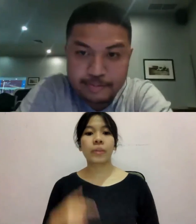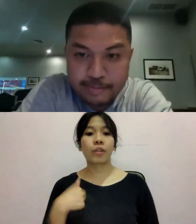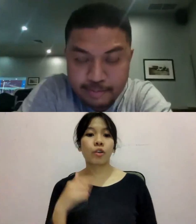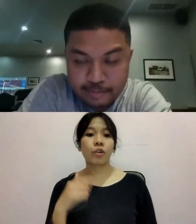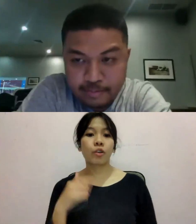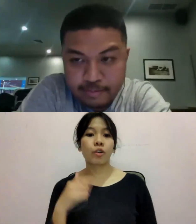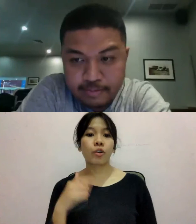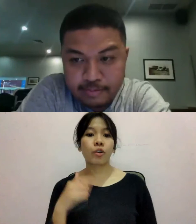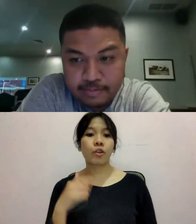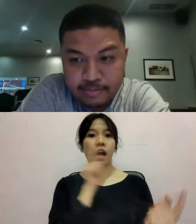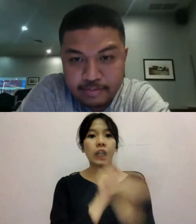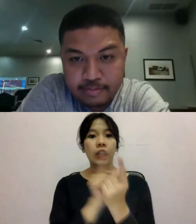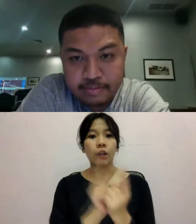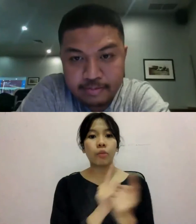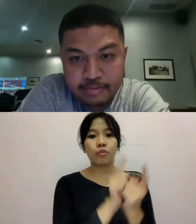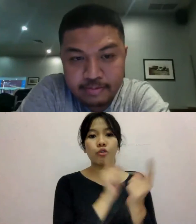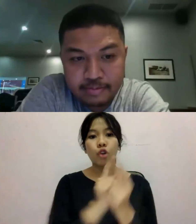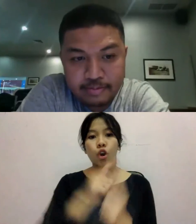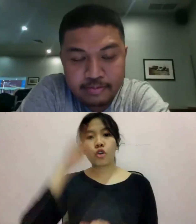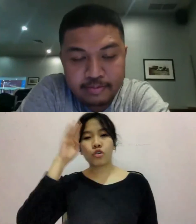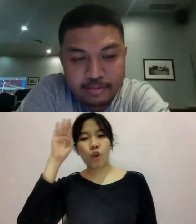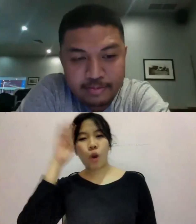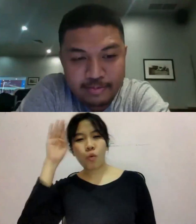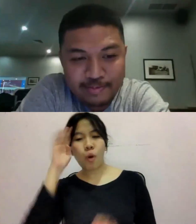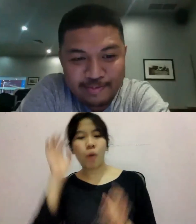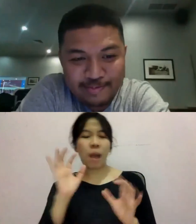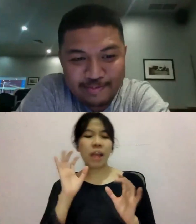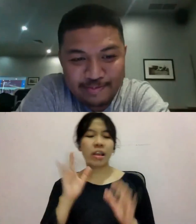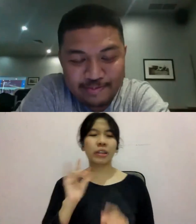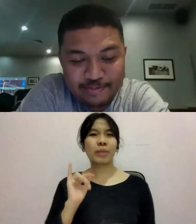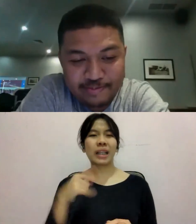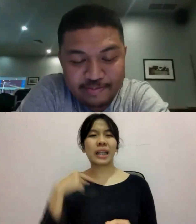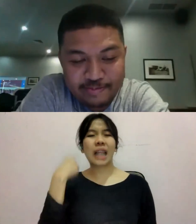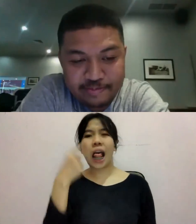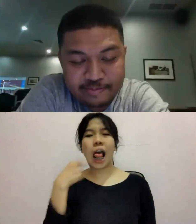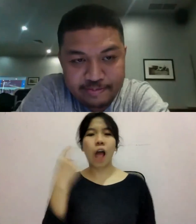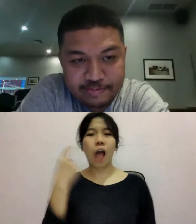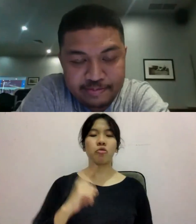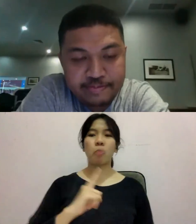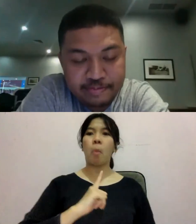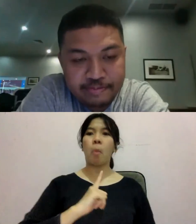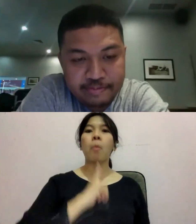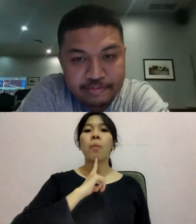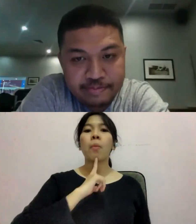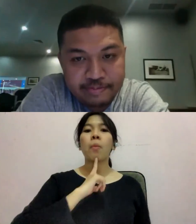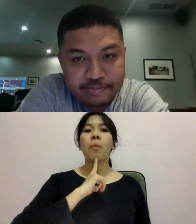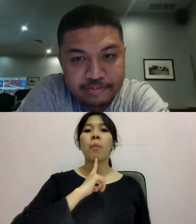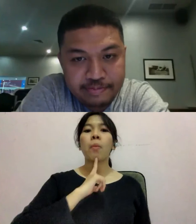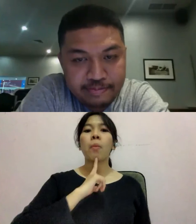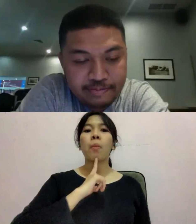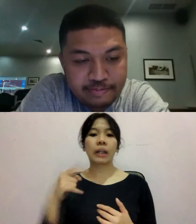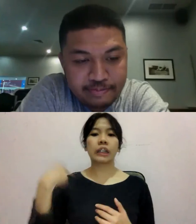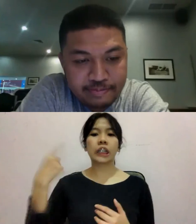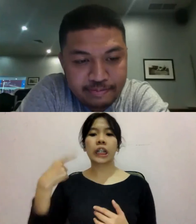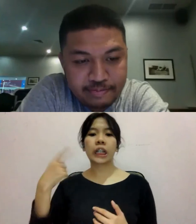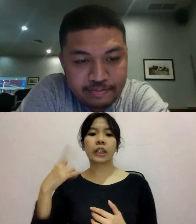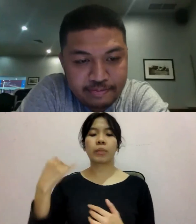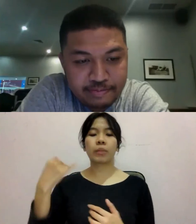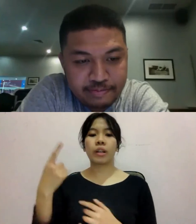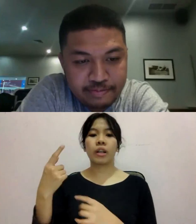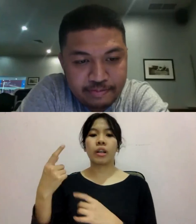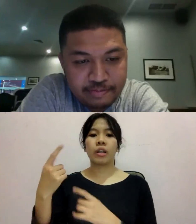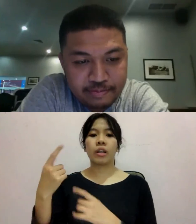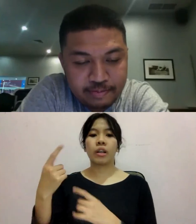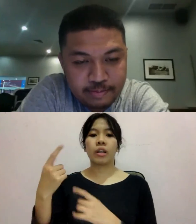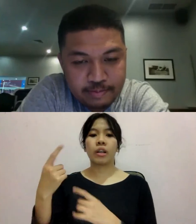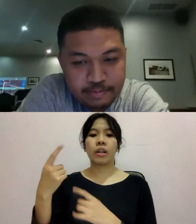were narcissistic, and also some sort of abusive in one way, or they're